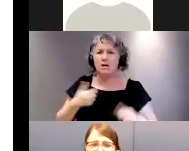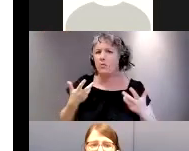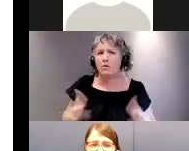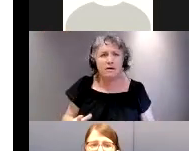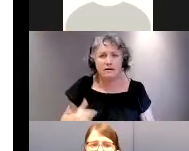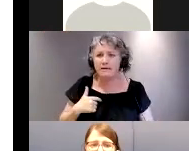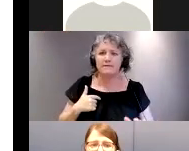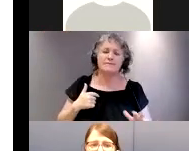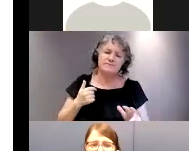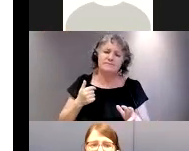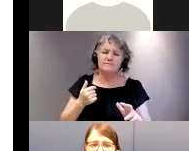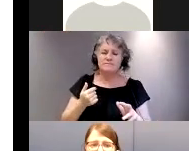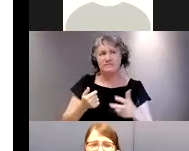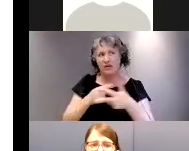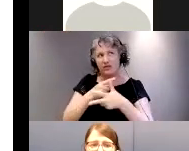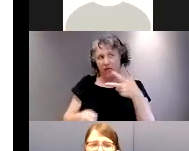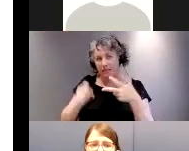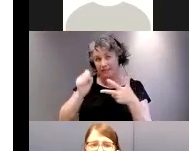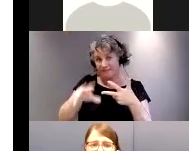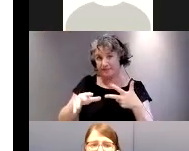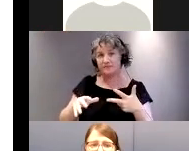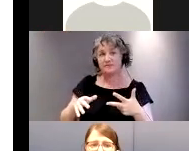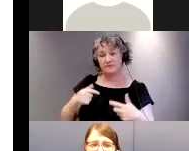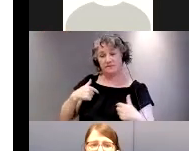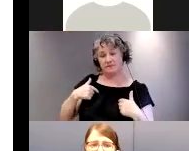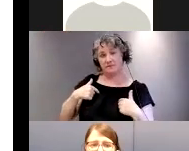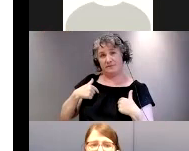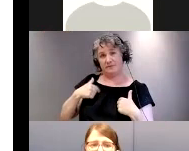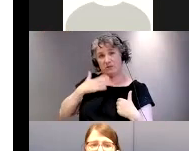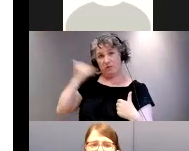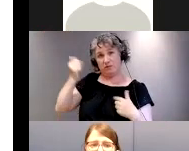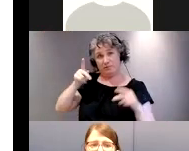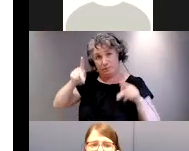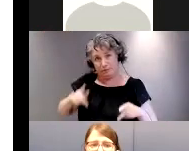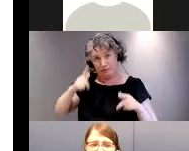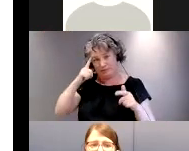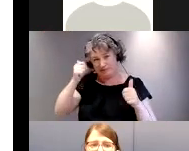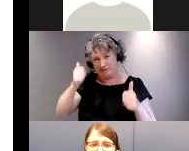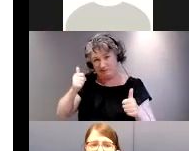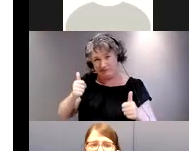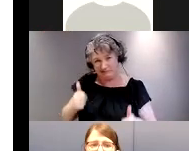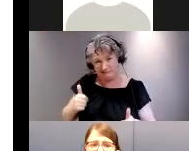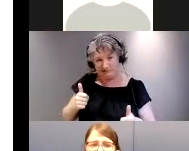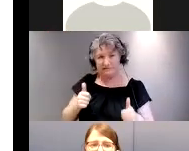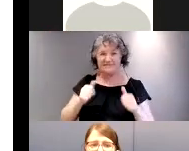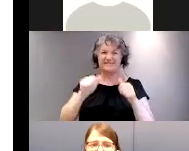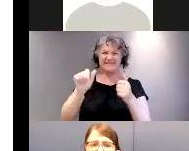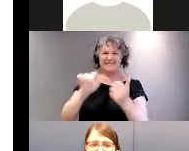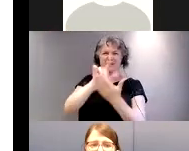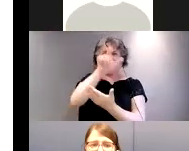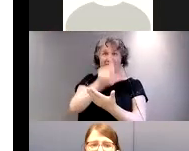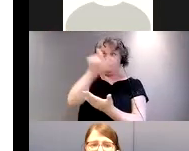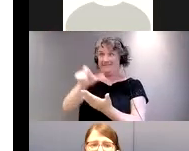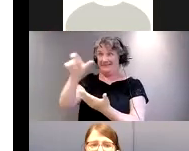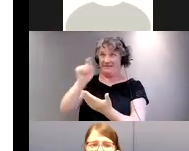things, I guess three, the cognitive decline that's at the top of the middle column, and capacity. And they are